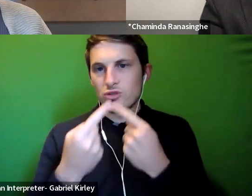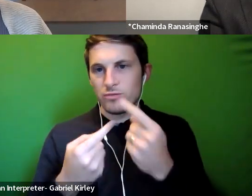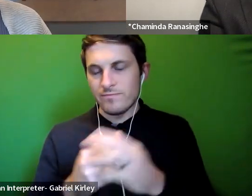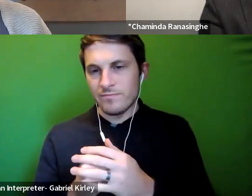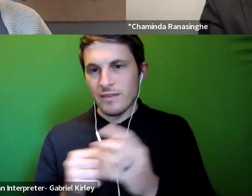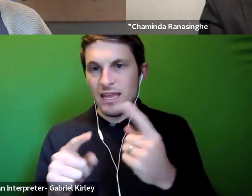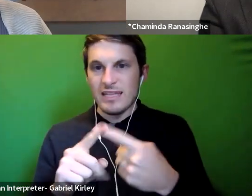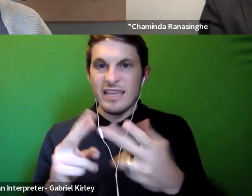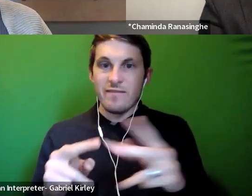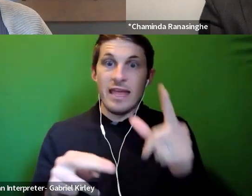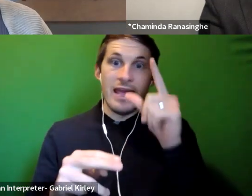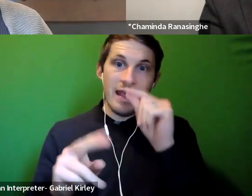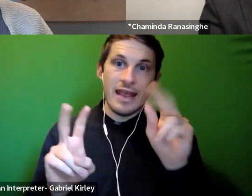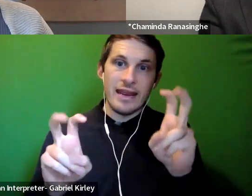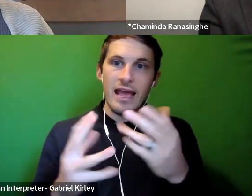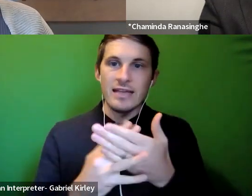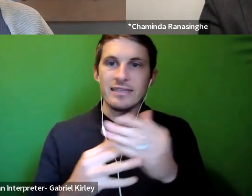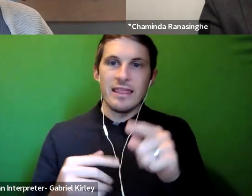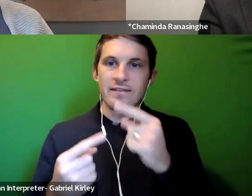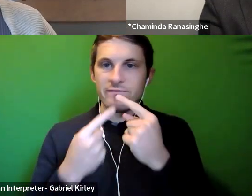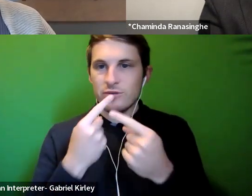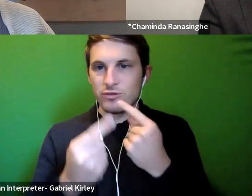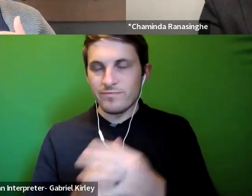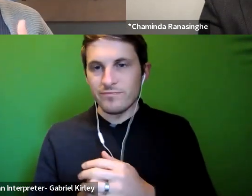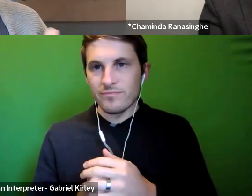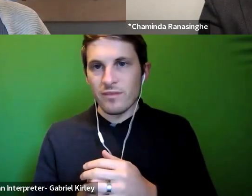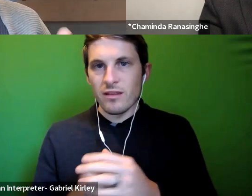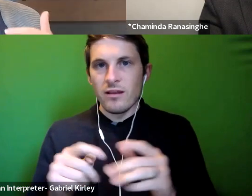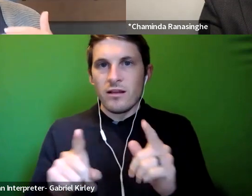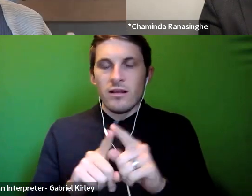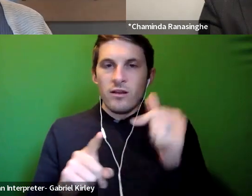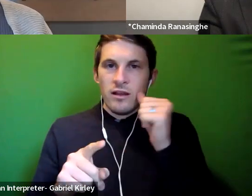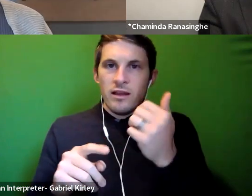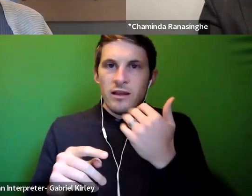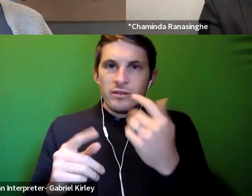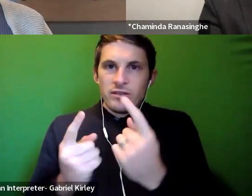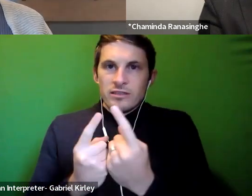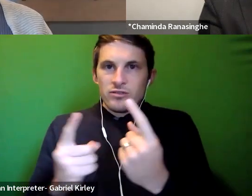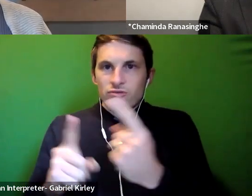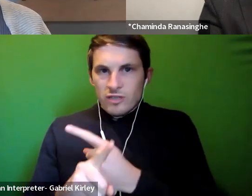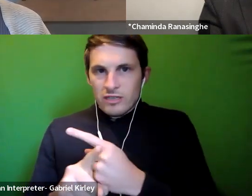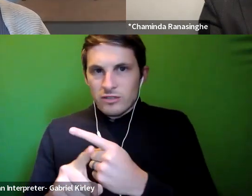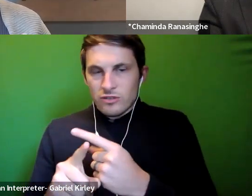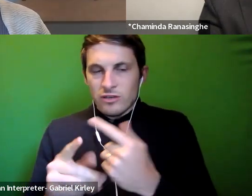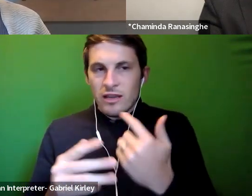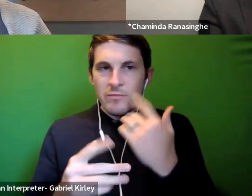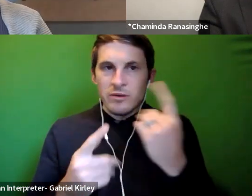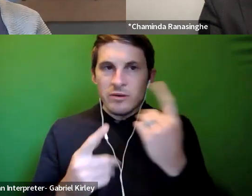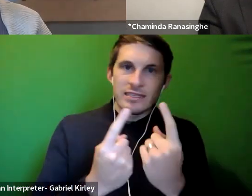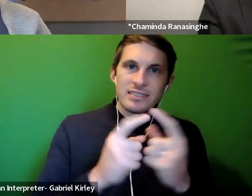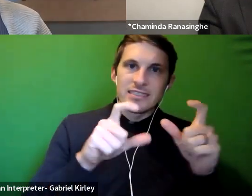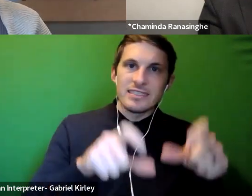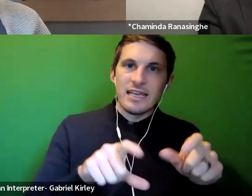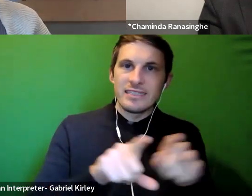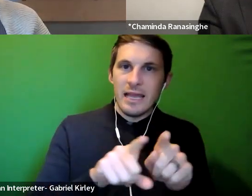can receive that information. So, you know, like how much things change and how much things stay the same. And I think we really just have to remember that